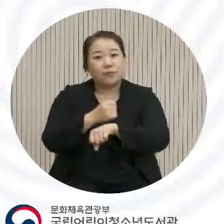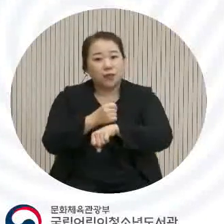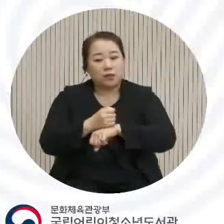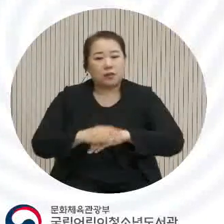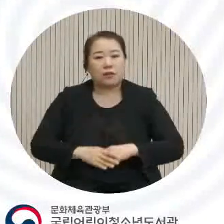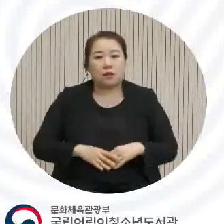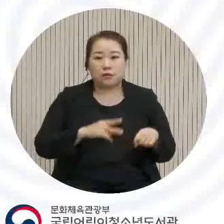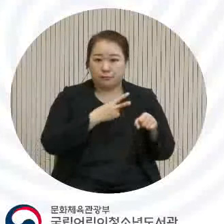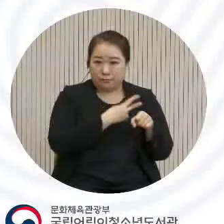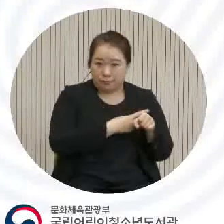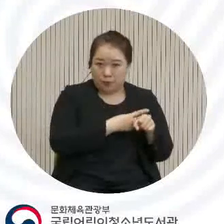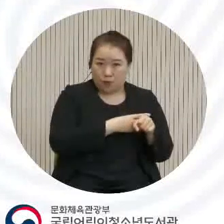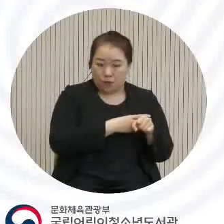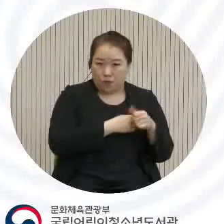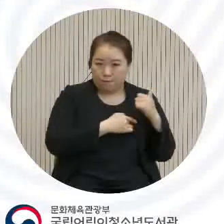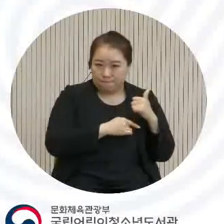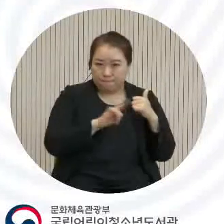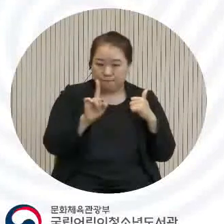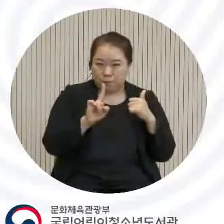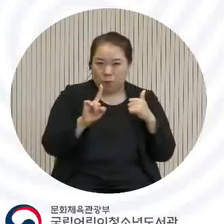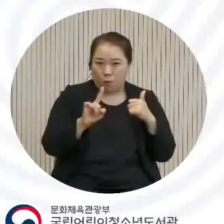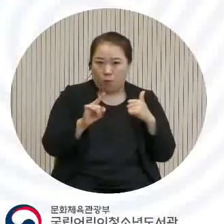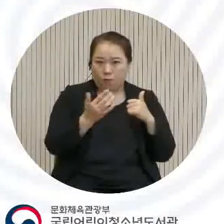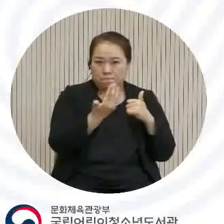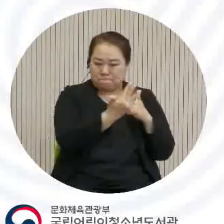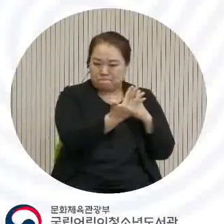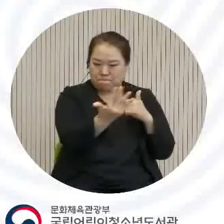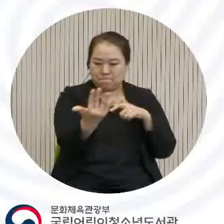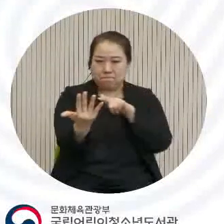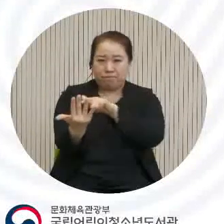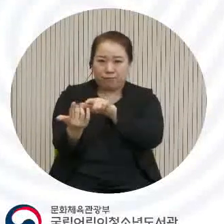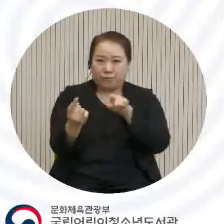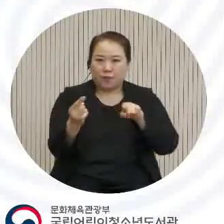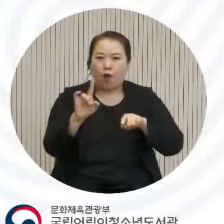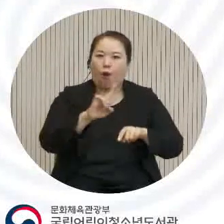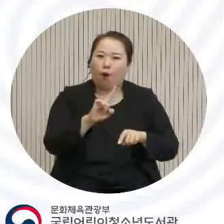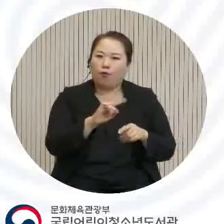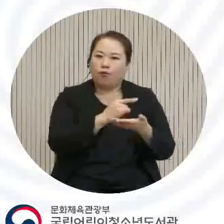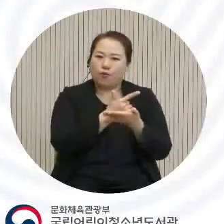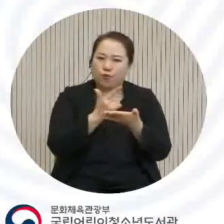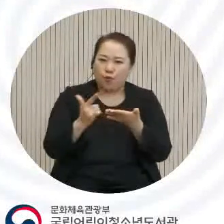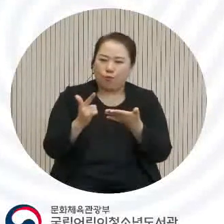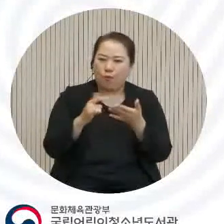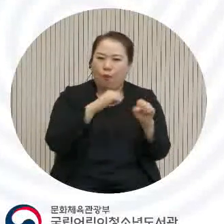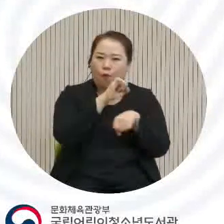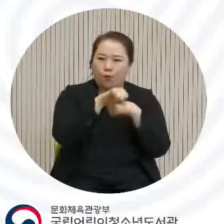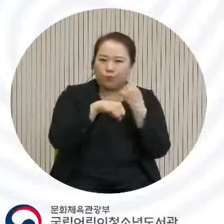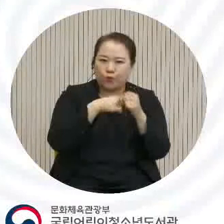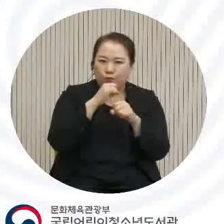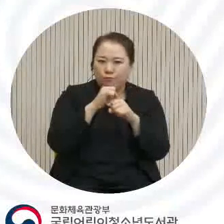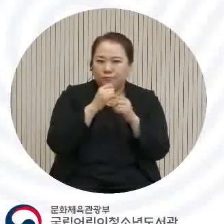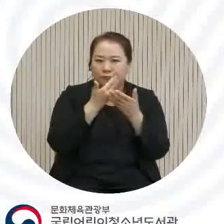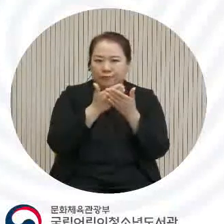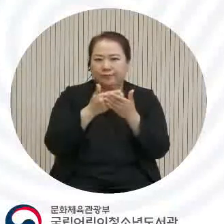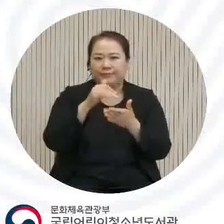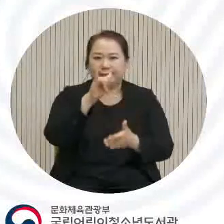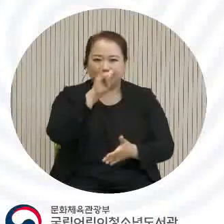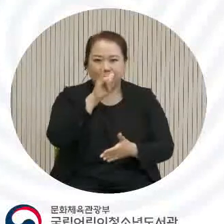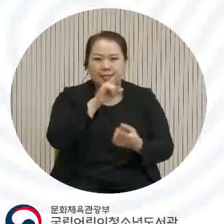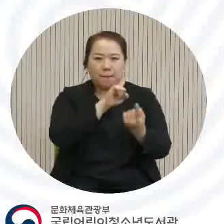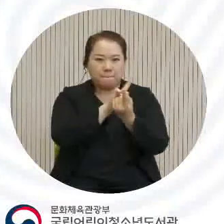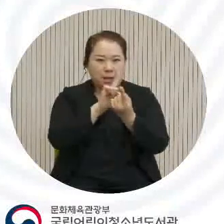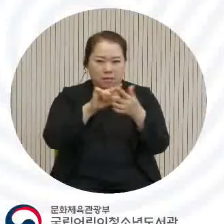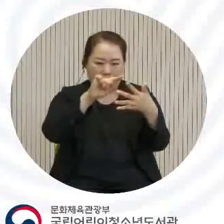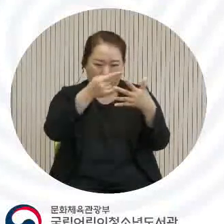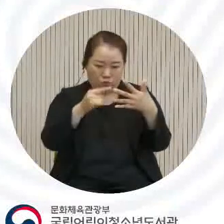to pay close attention to the different animals and characters and in which order Olga